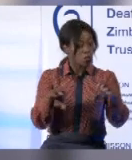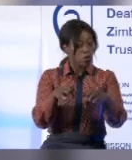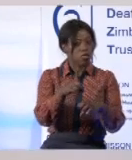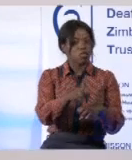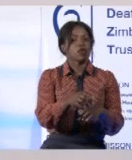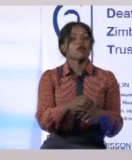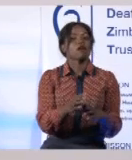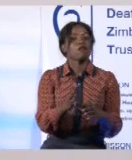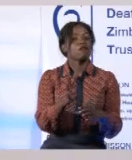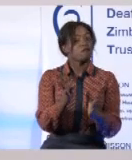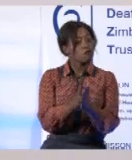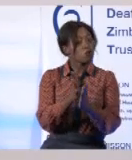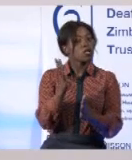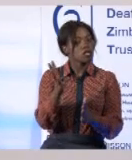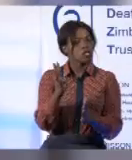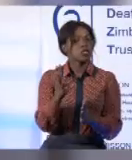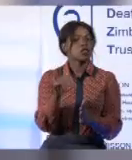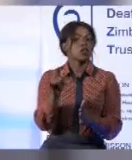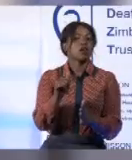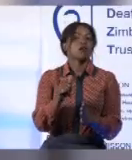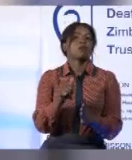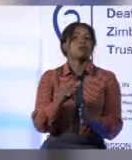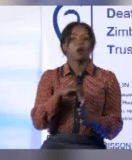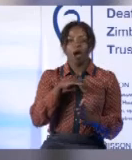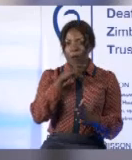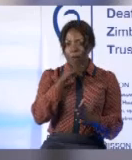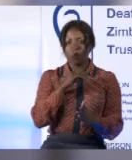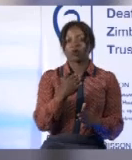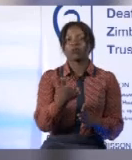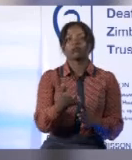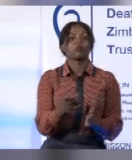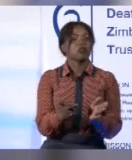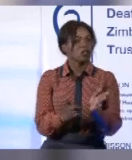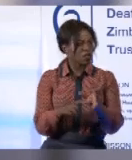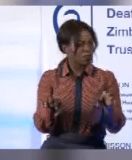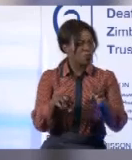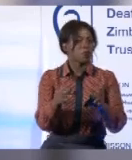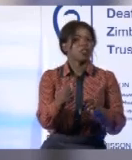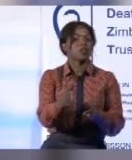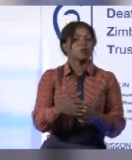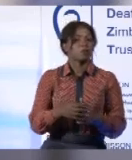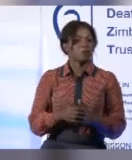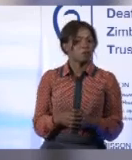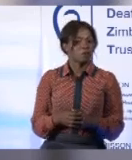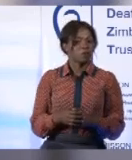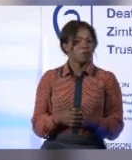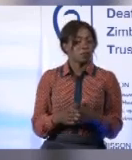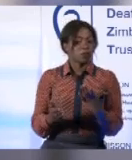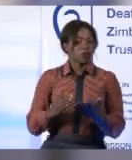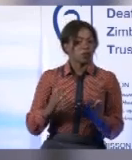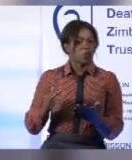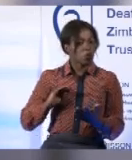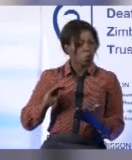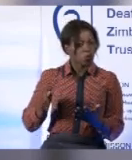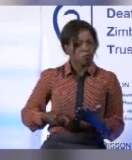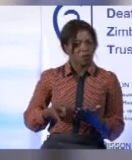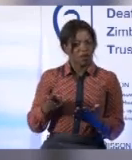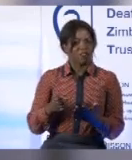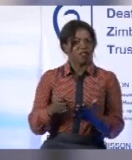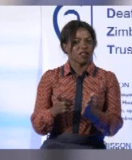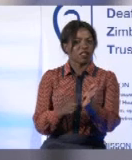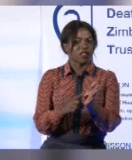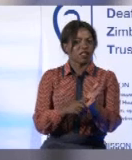14-year-old boys. Mm. And the thing is, like, this woman that we have sex with, that the one, usually they